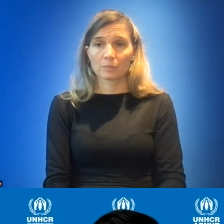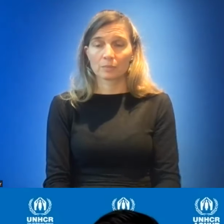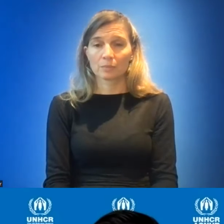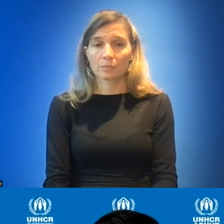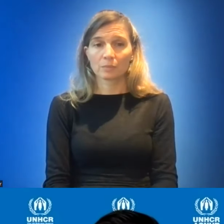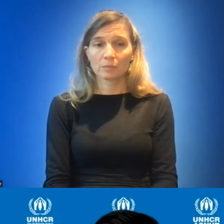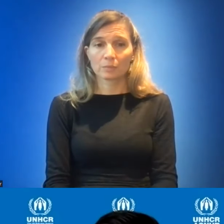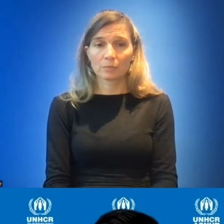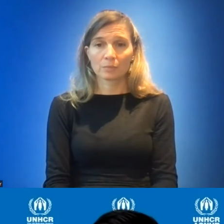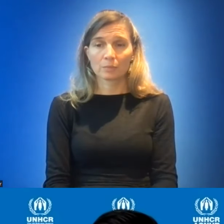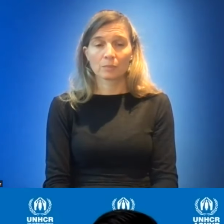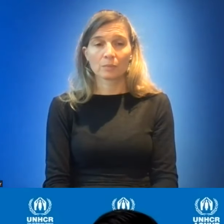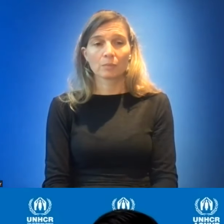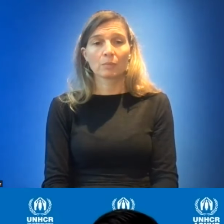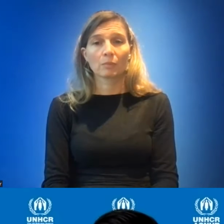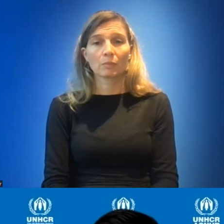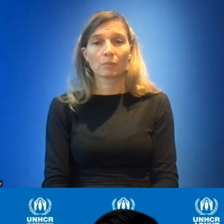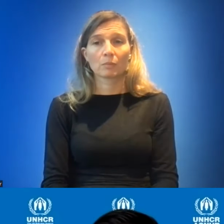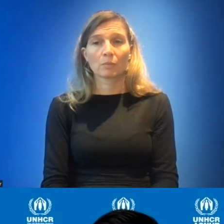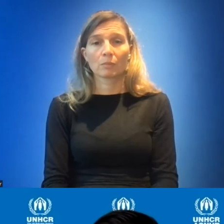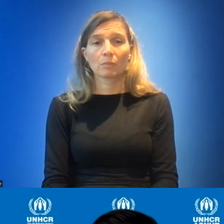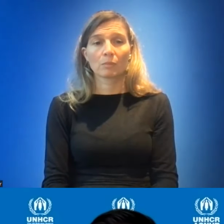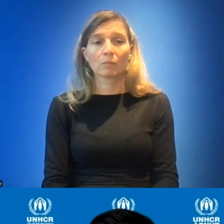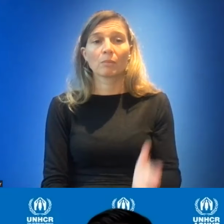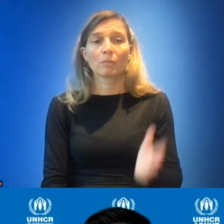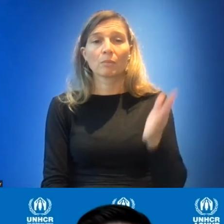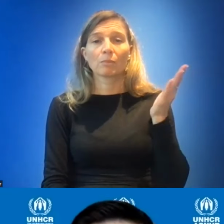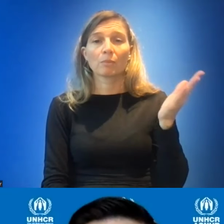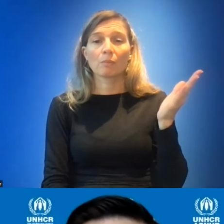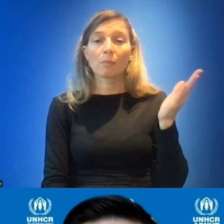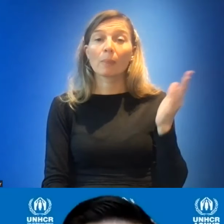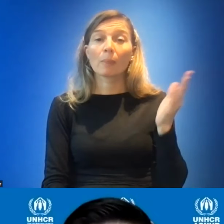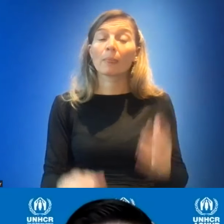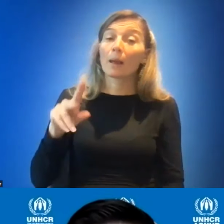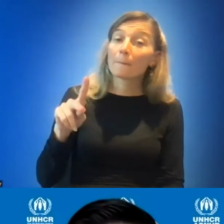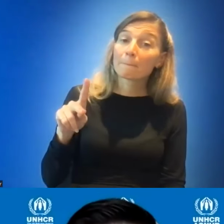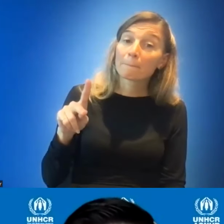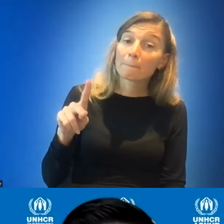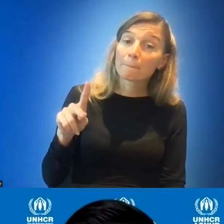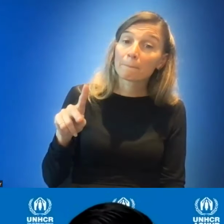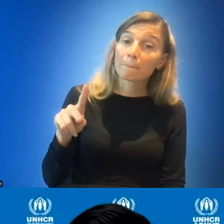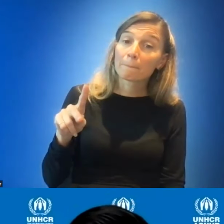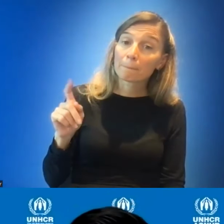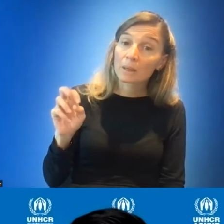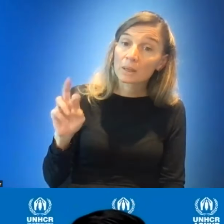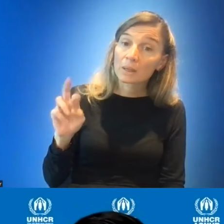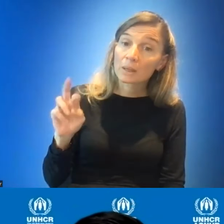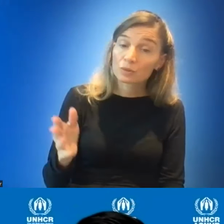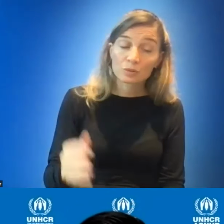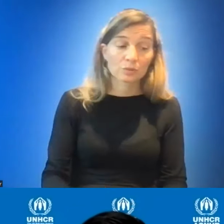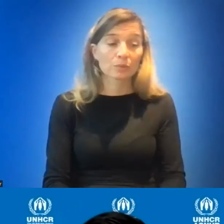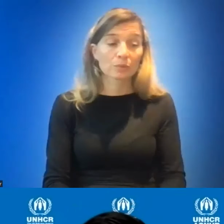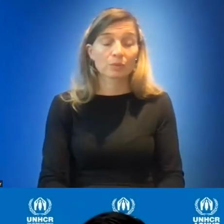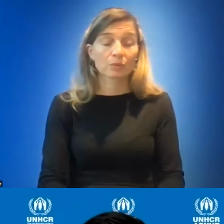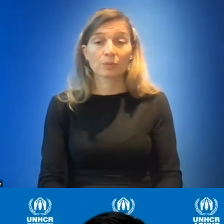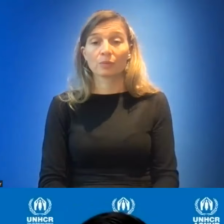And Peter, would you like to add anything? Thank you. Thanks. Just to add in general that, of course,